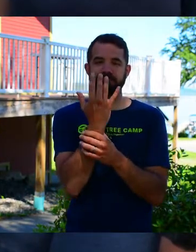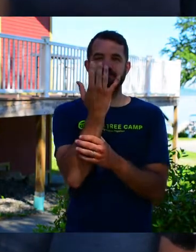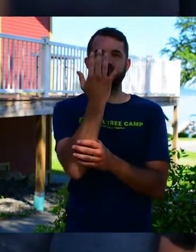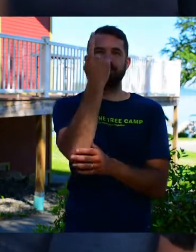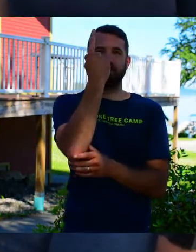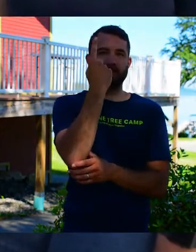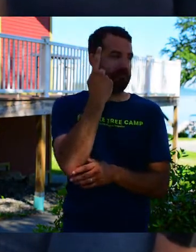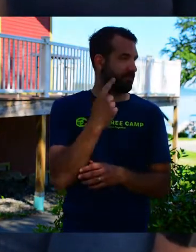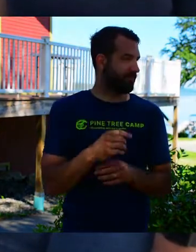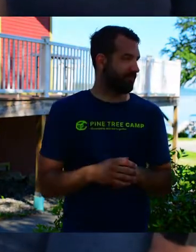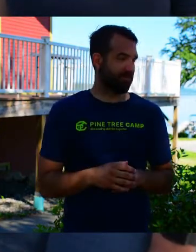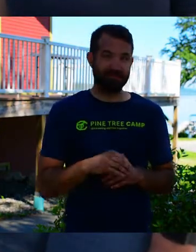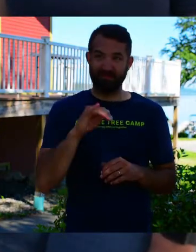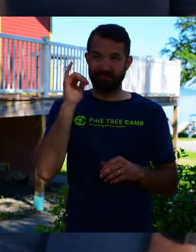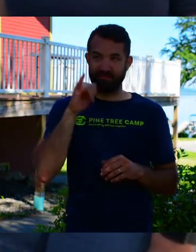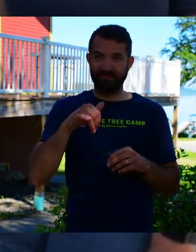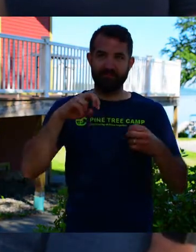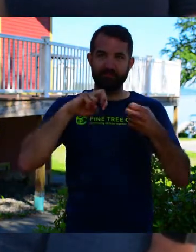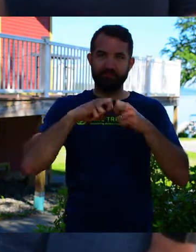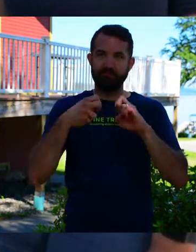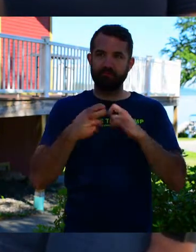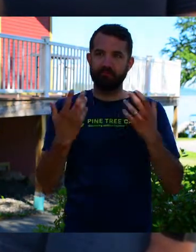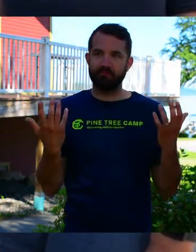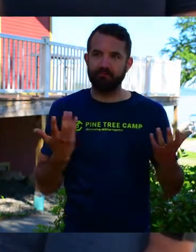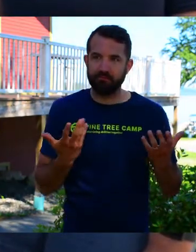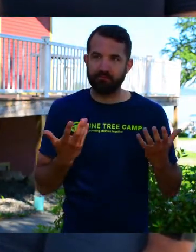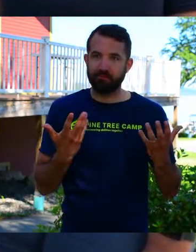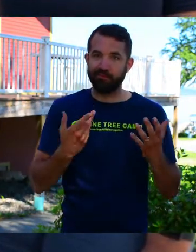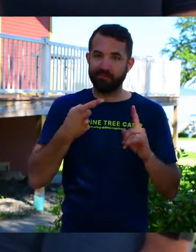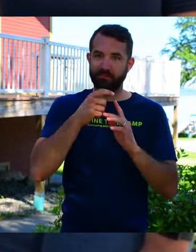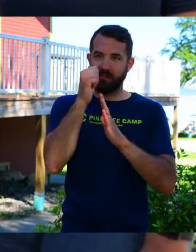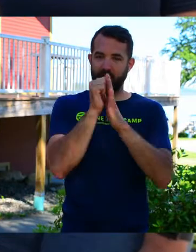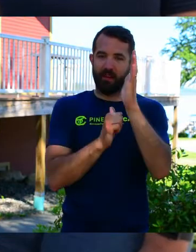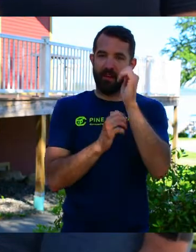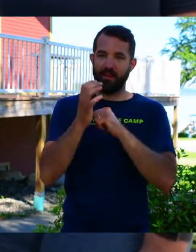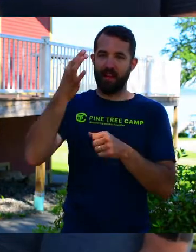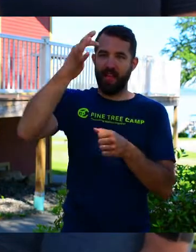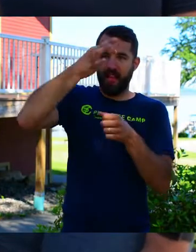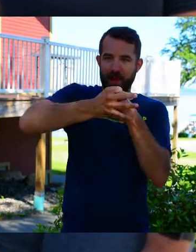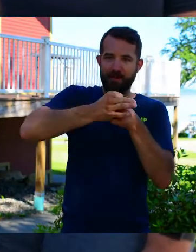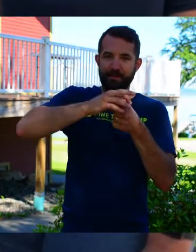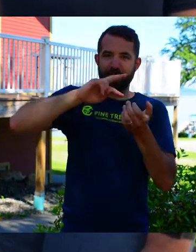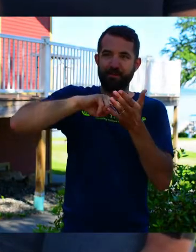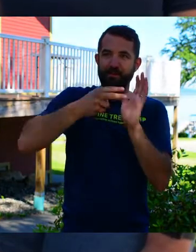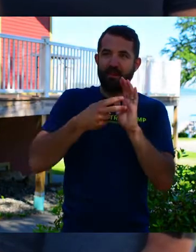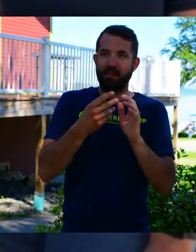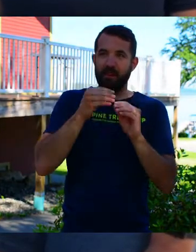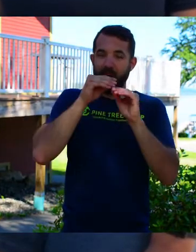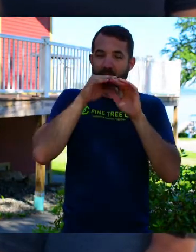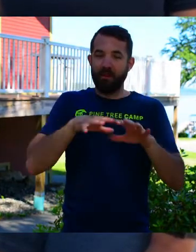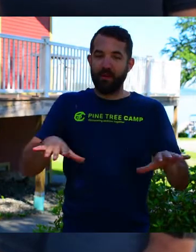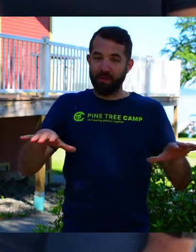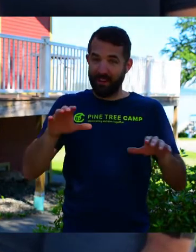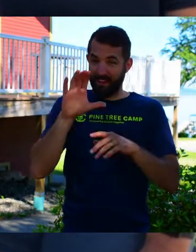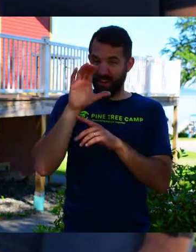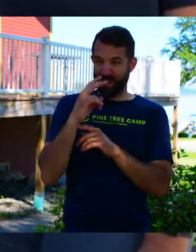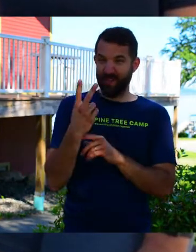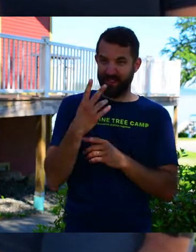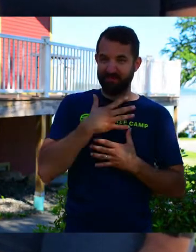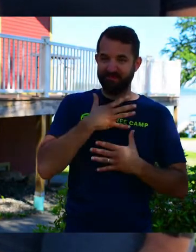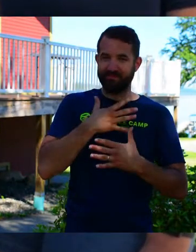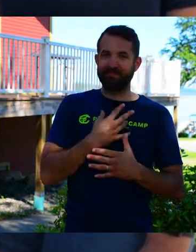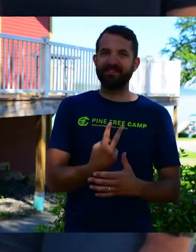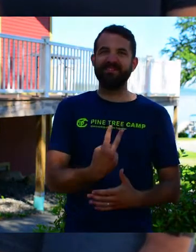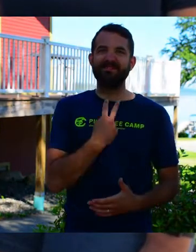with this is the gas doesn't have anywhere to go, right? We sealed it off nice and tight. So the carbon dioxide that's released, it fills up the